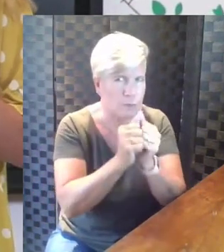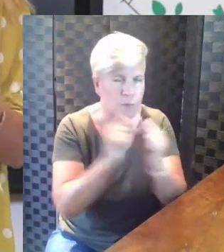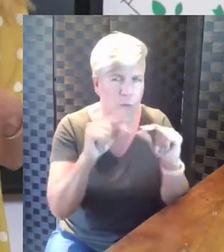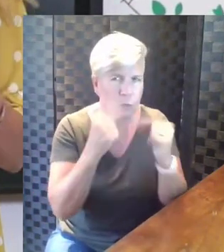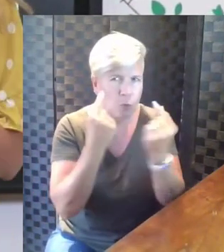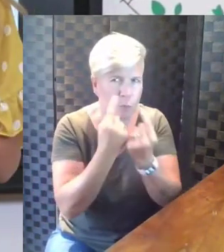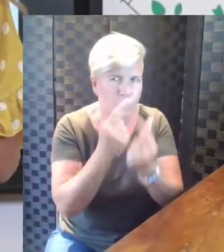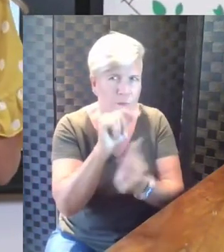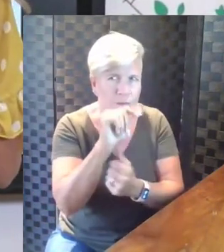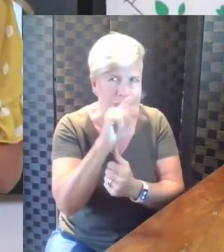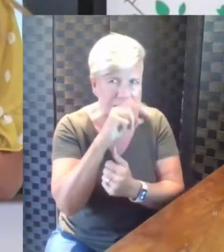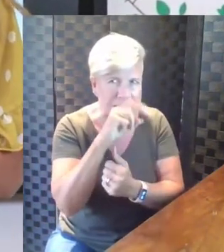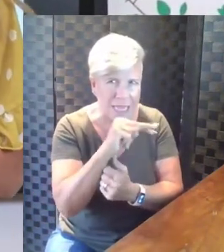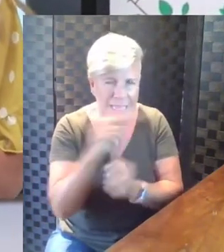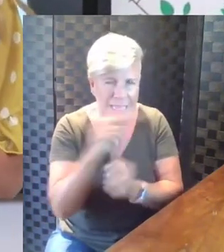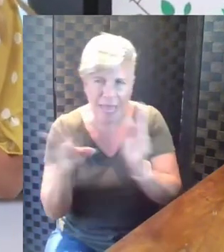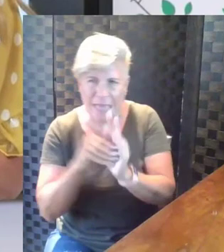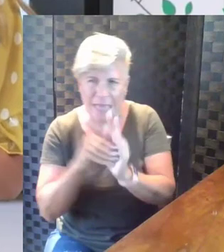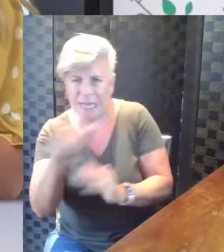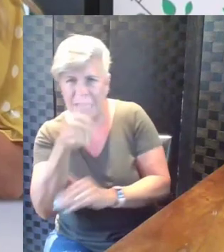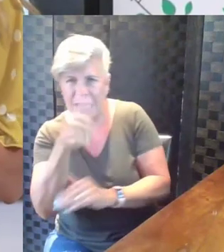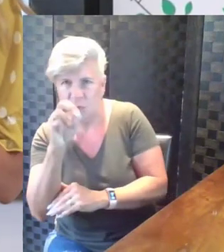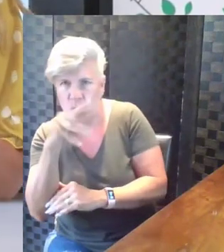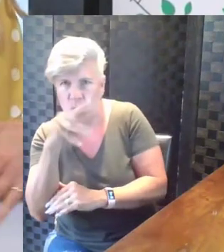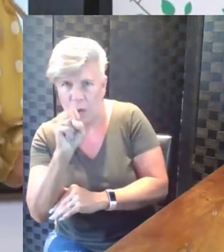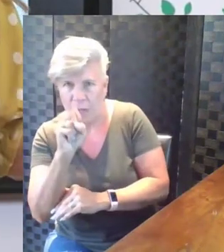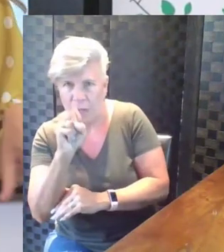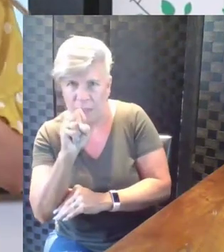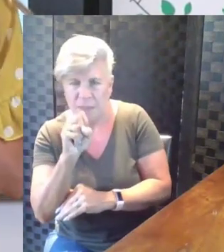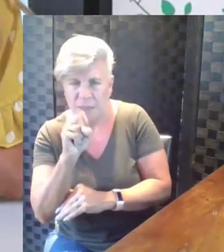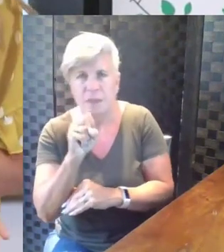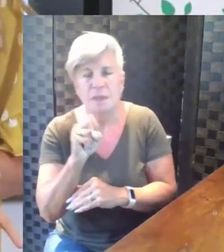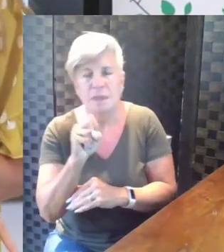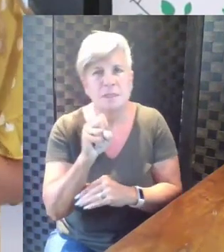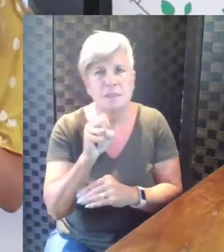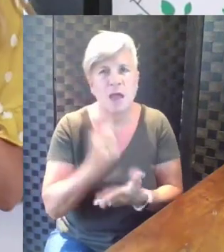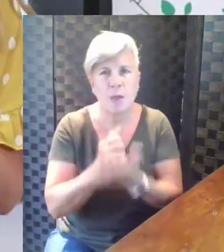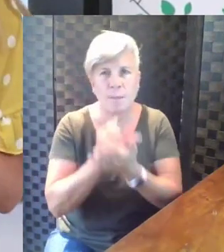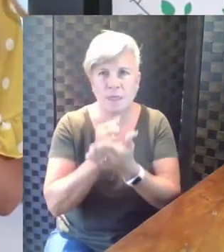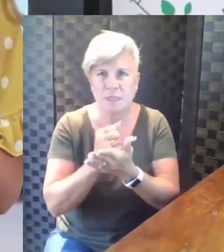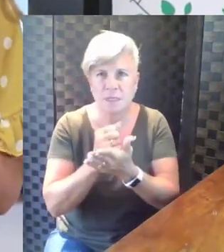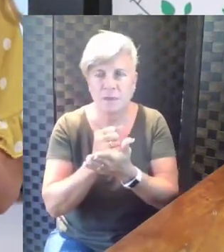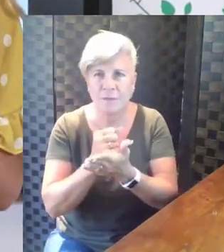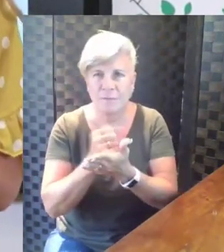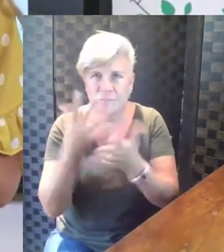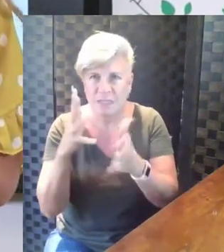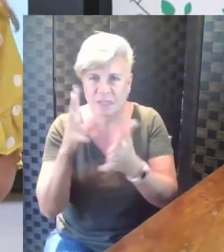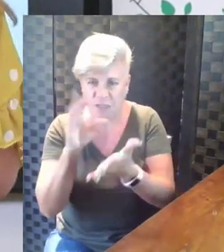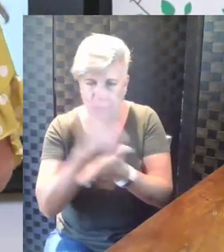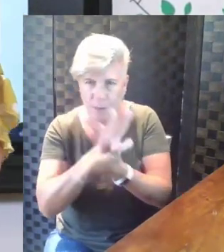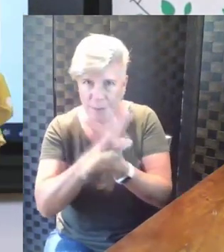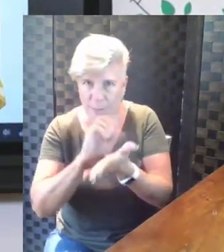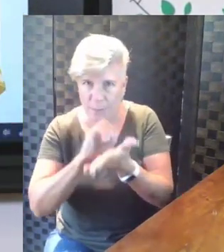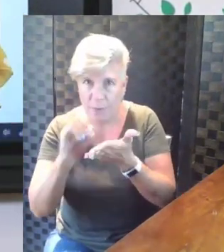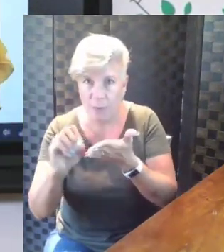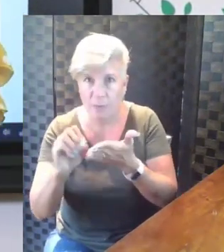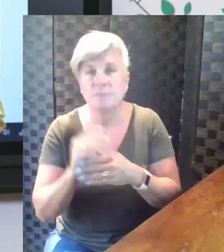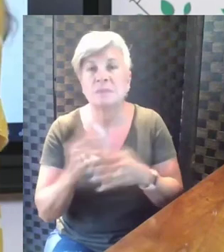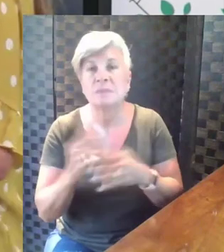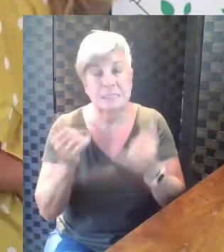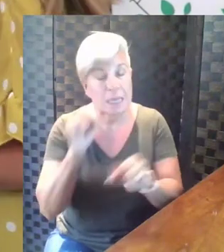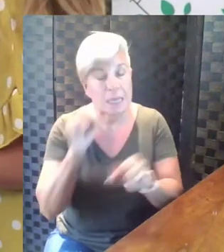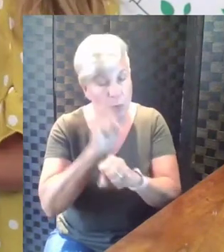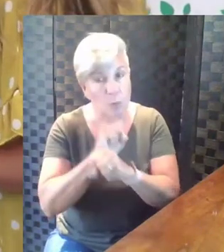of 10 and then adding the extra ones for our team numbers to kind of help us move through our packet. And like I said, we're going to spend a little bit of time together in the packet